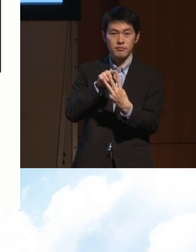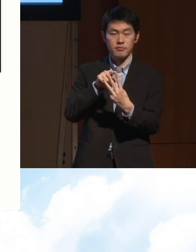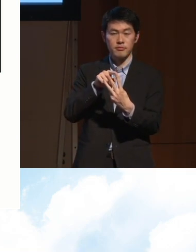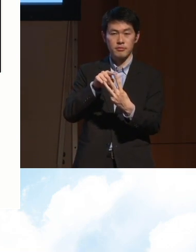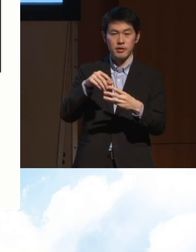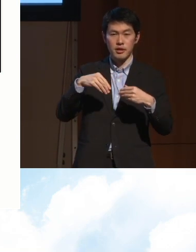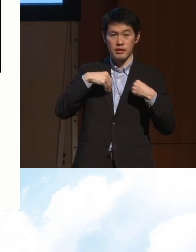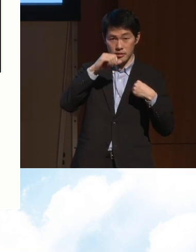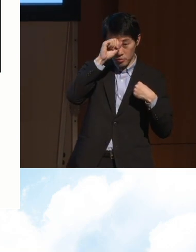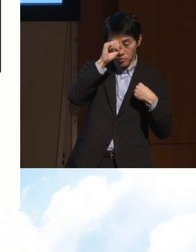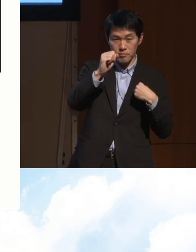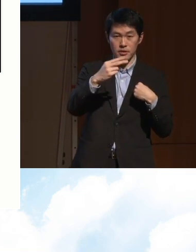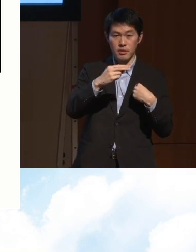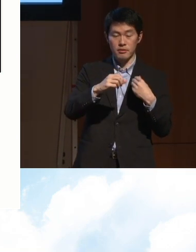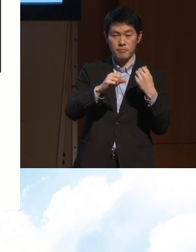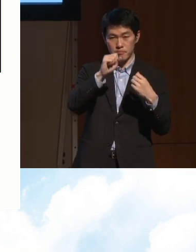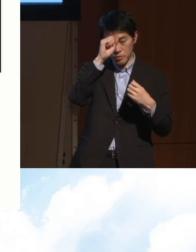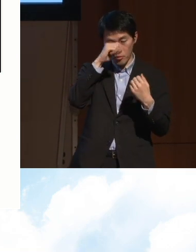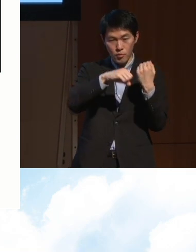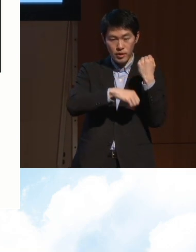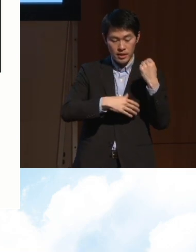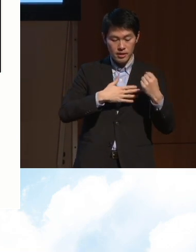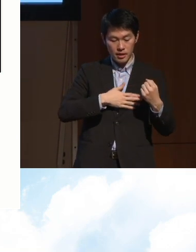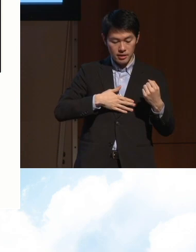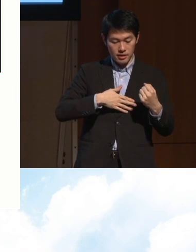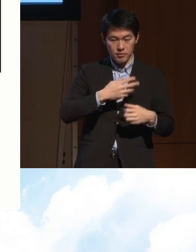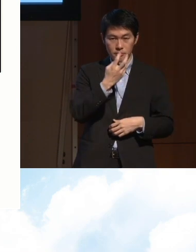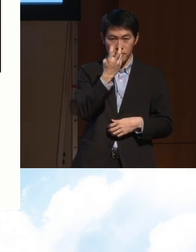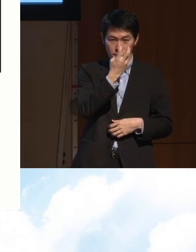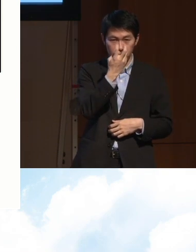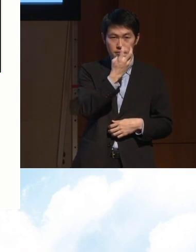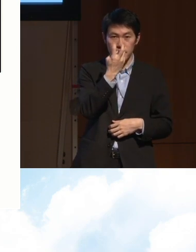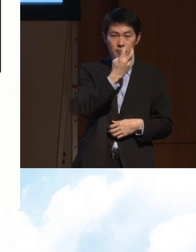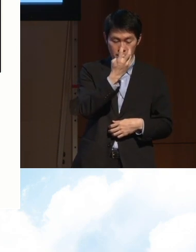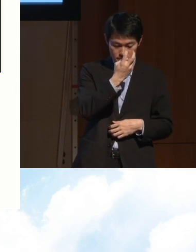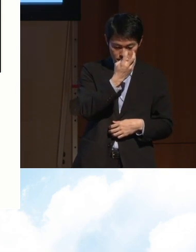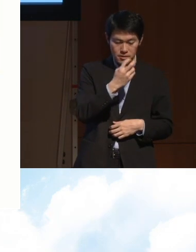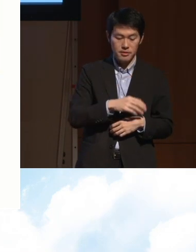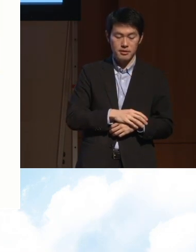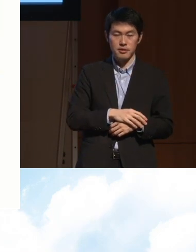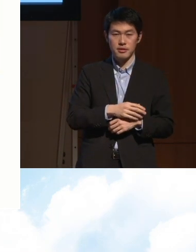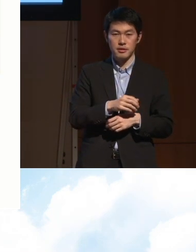and quality control of biological products, including vaccines.